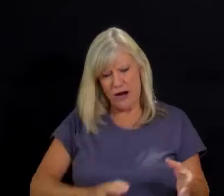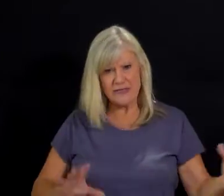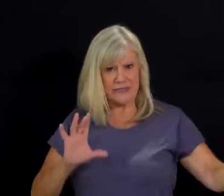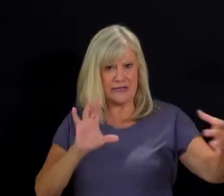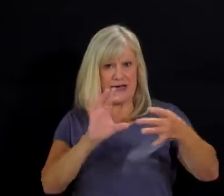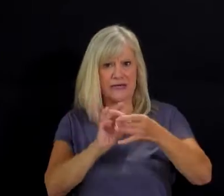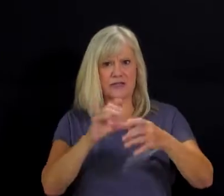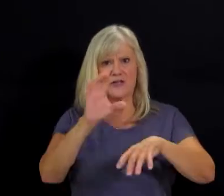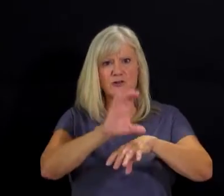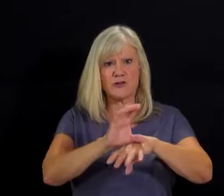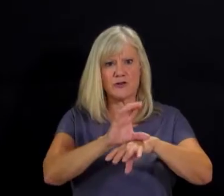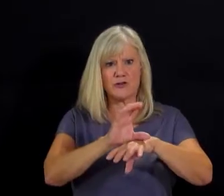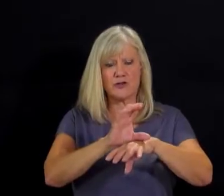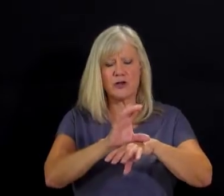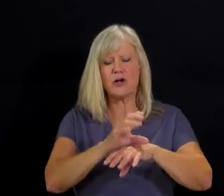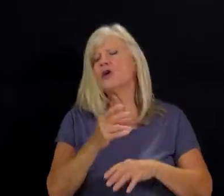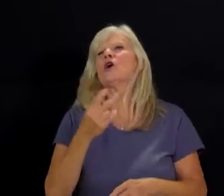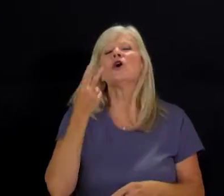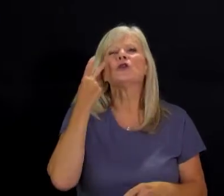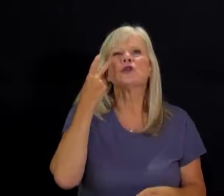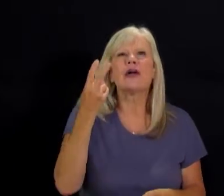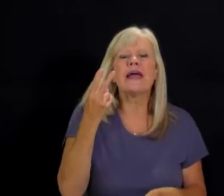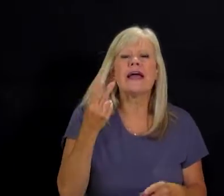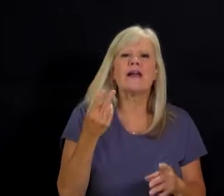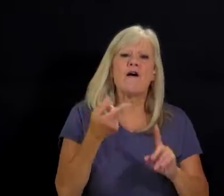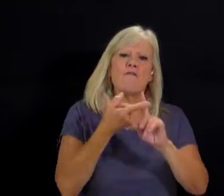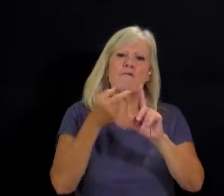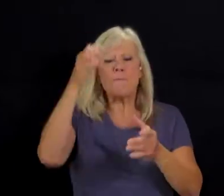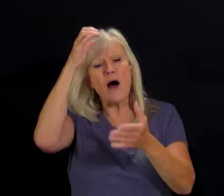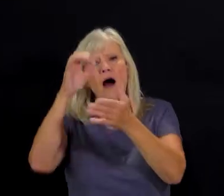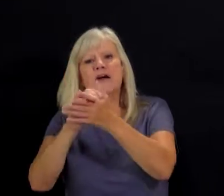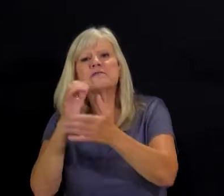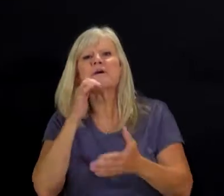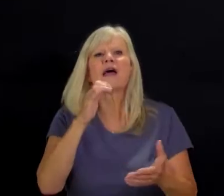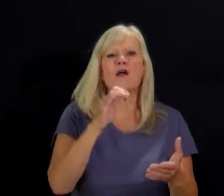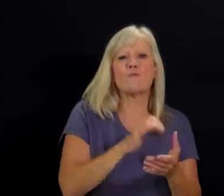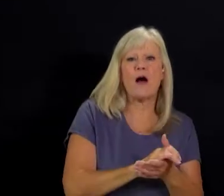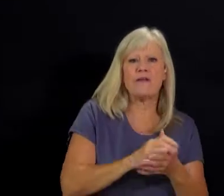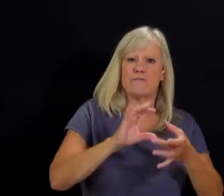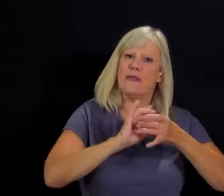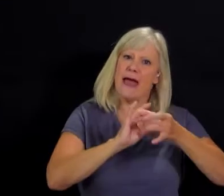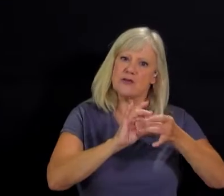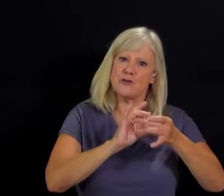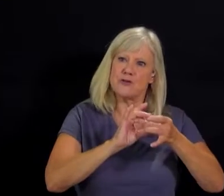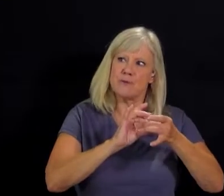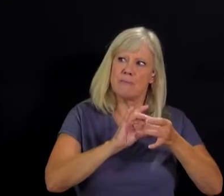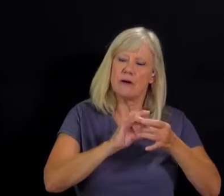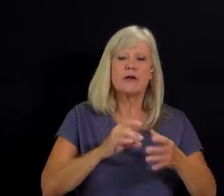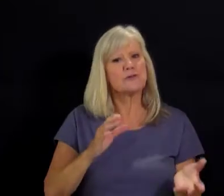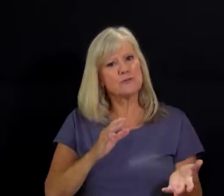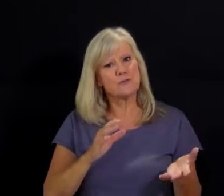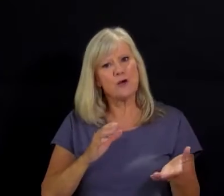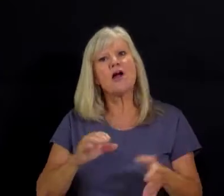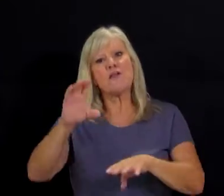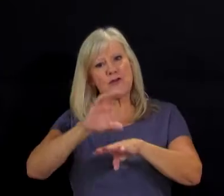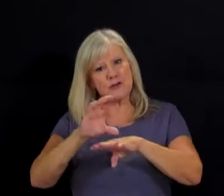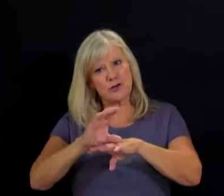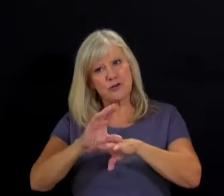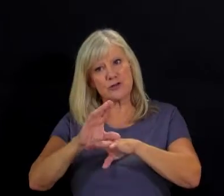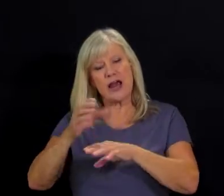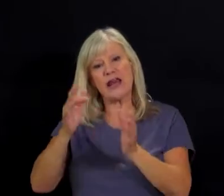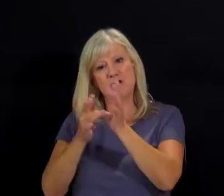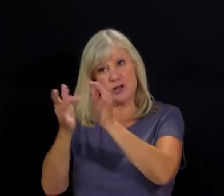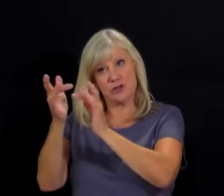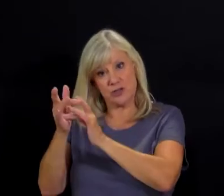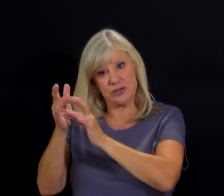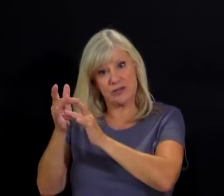imagery drawn from the spousal relationship between husband and wife. He does this to highlight a point that